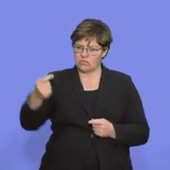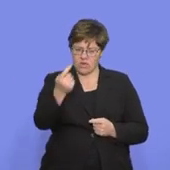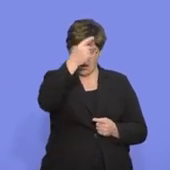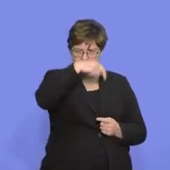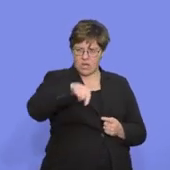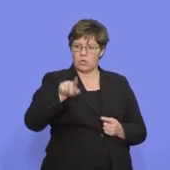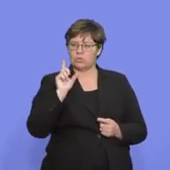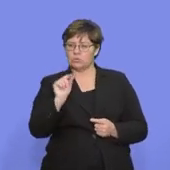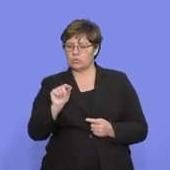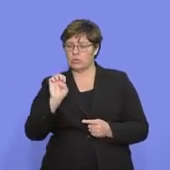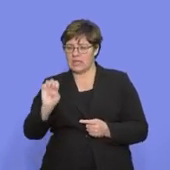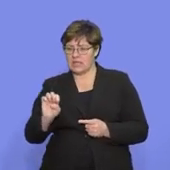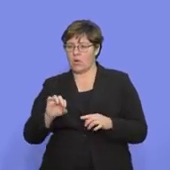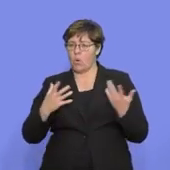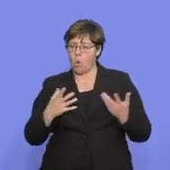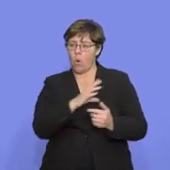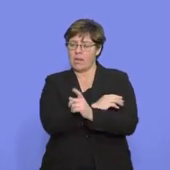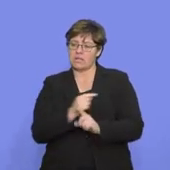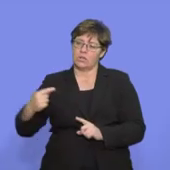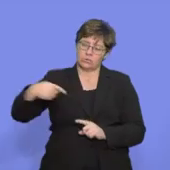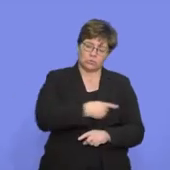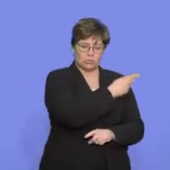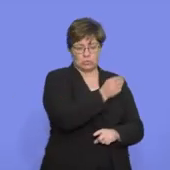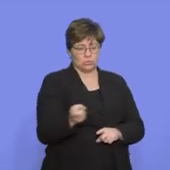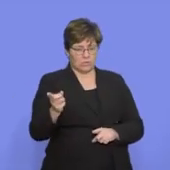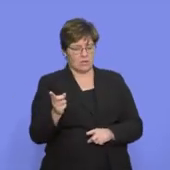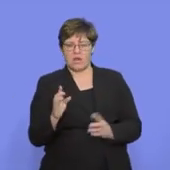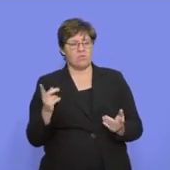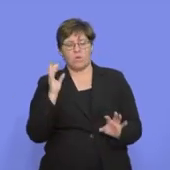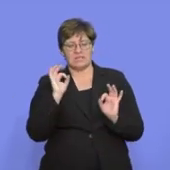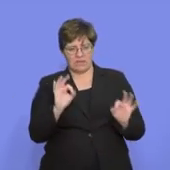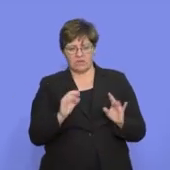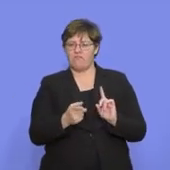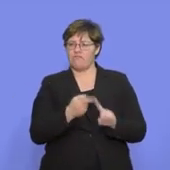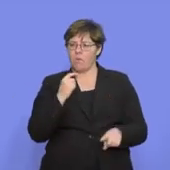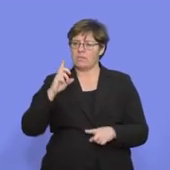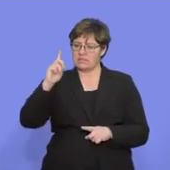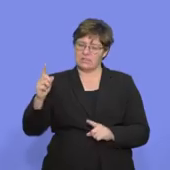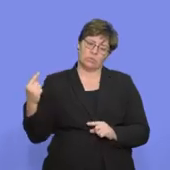or from the muscle to the flame. No, it's definitely from D to E.